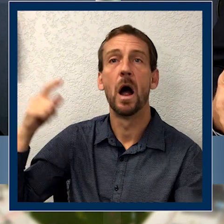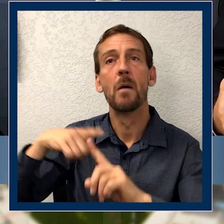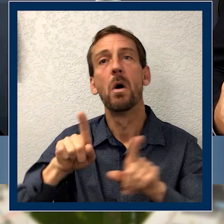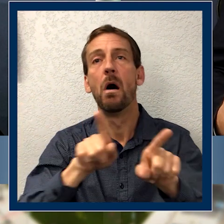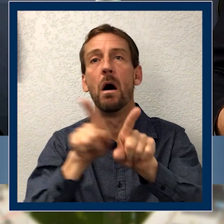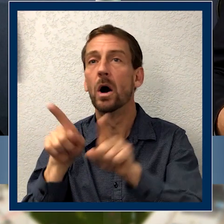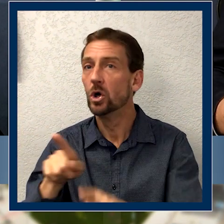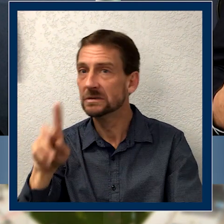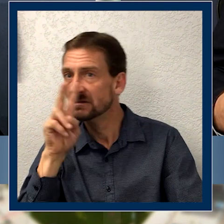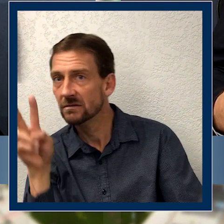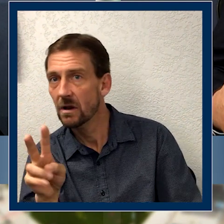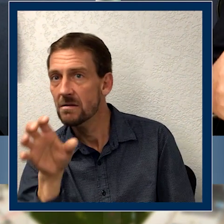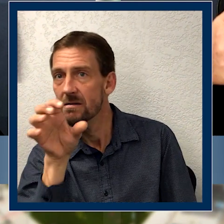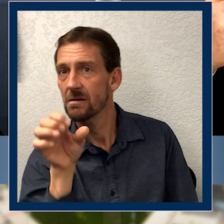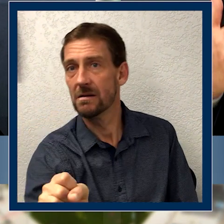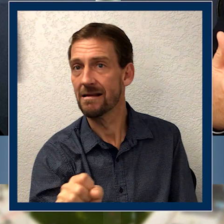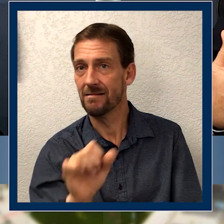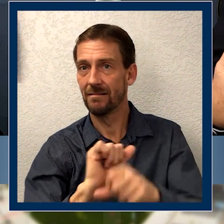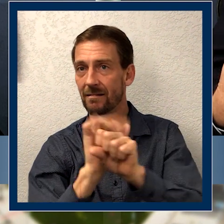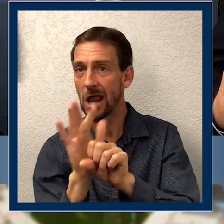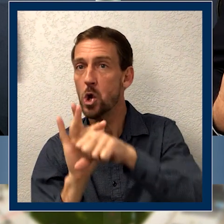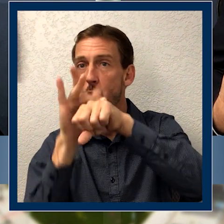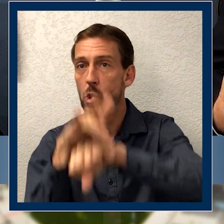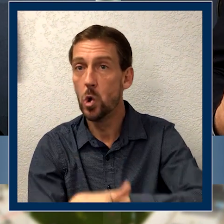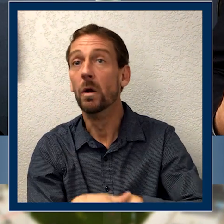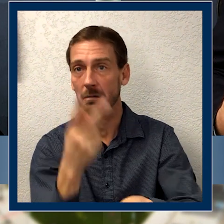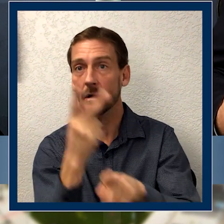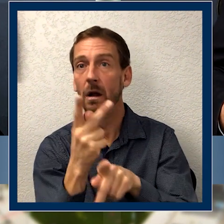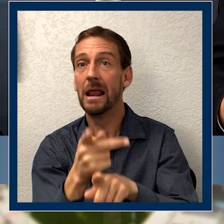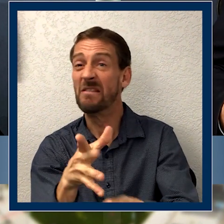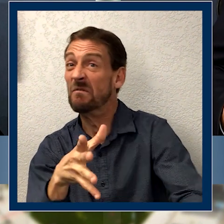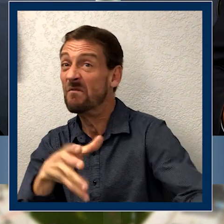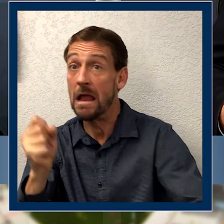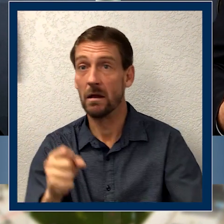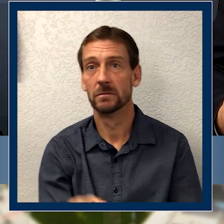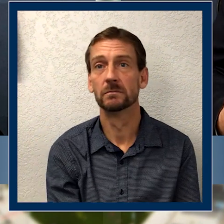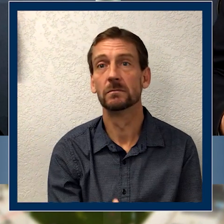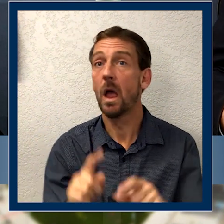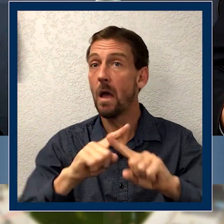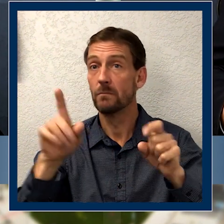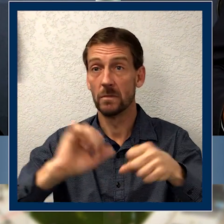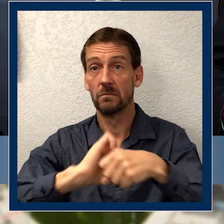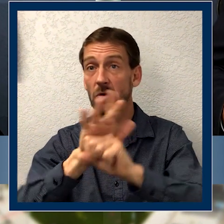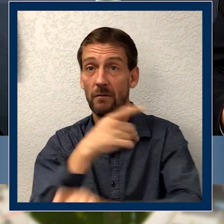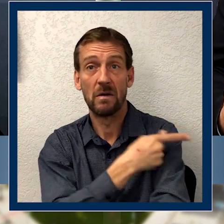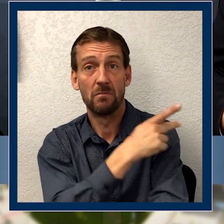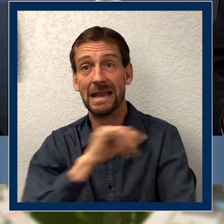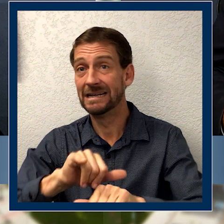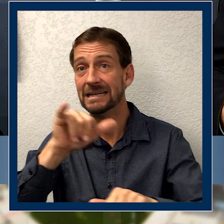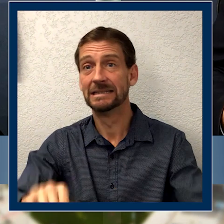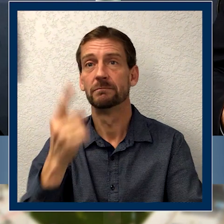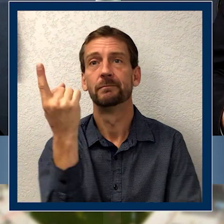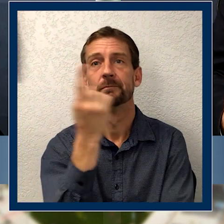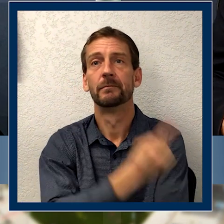detecting the presence of the virus very early on, treating them as quickly as possible. We actually have COVID patients that only stay a day. I